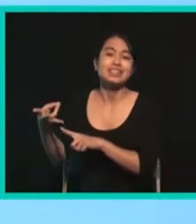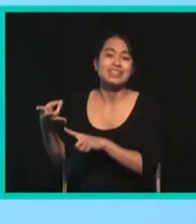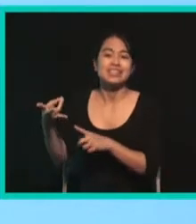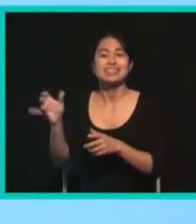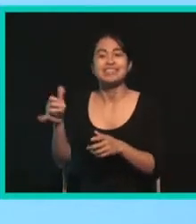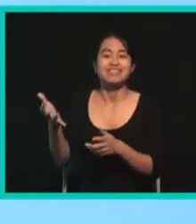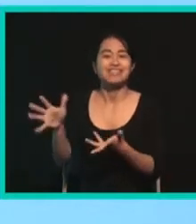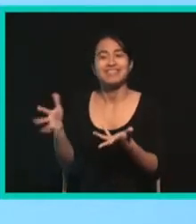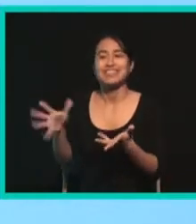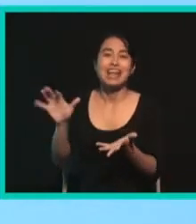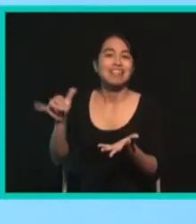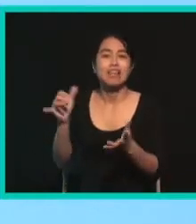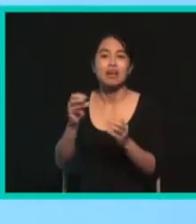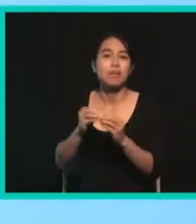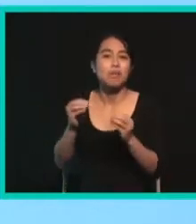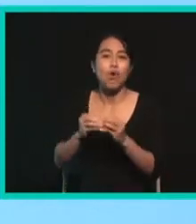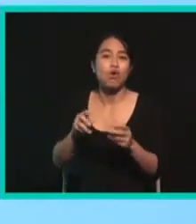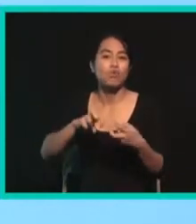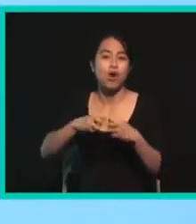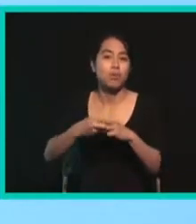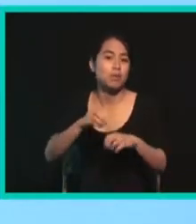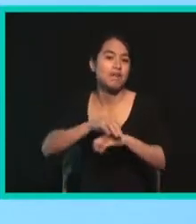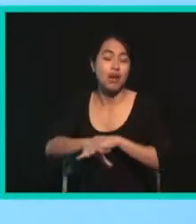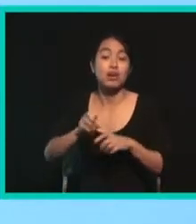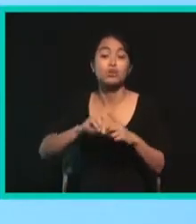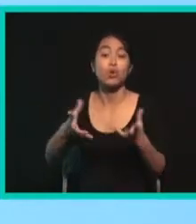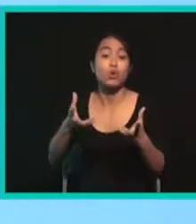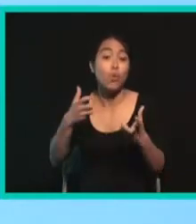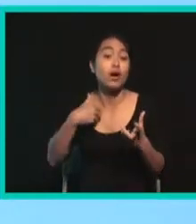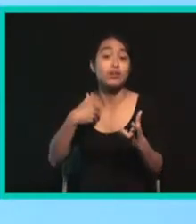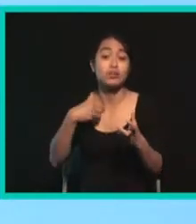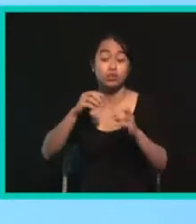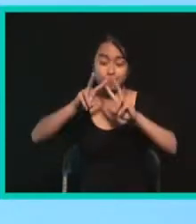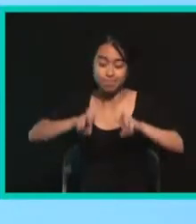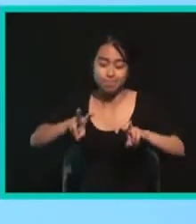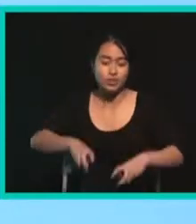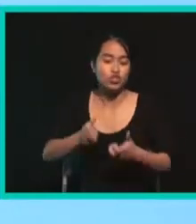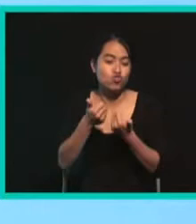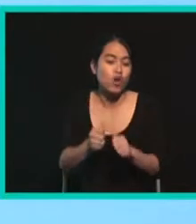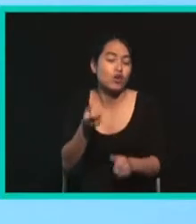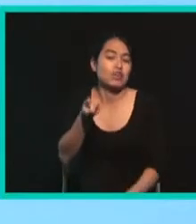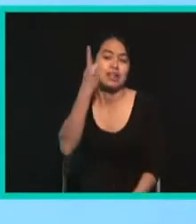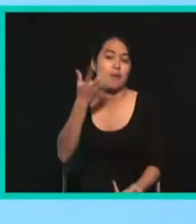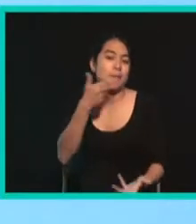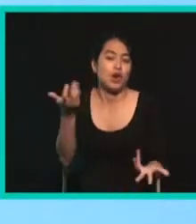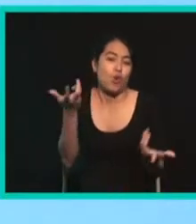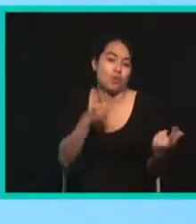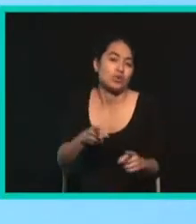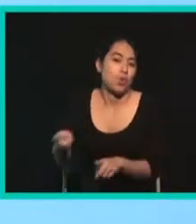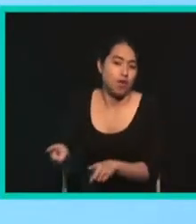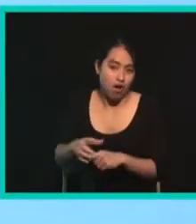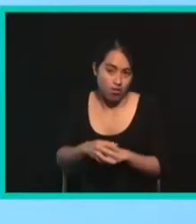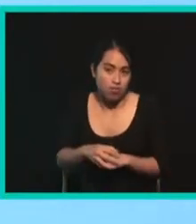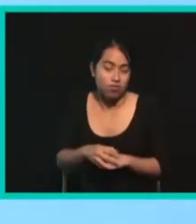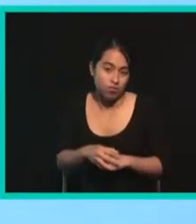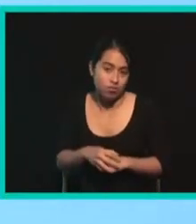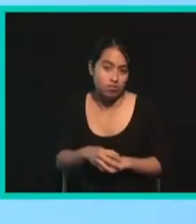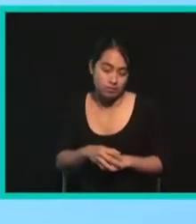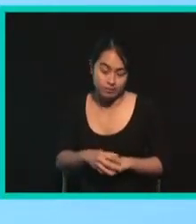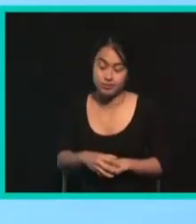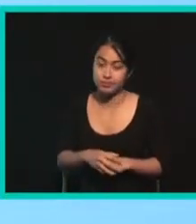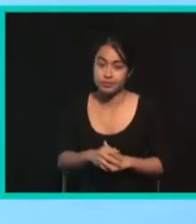a problem for that kind of thinking. So we wanted to unpack this and try to understand better what's going on.